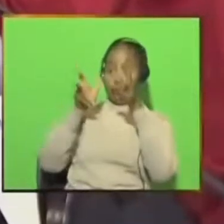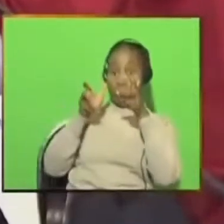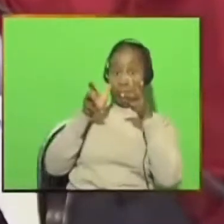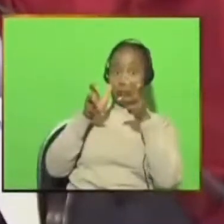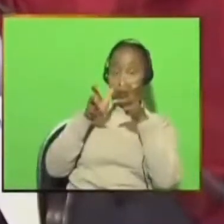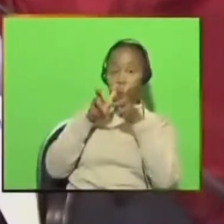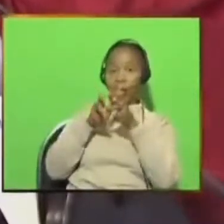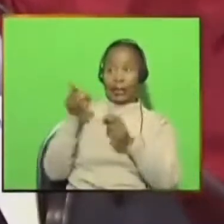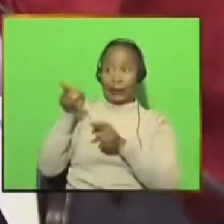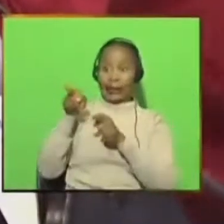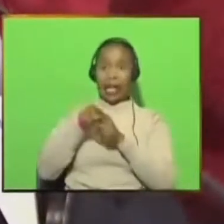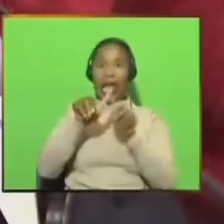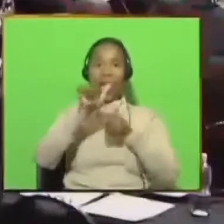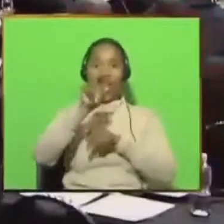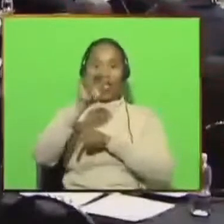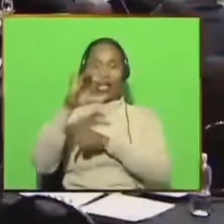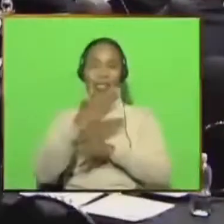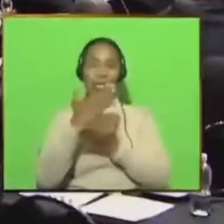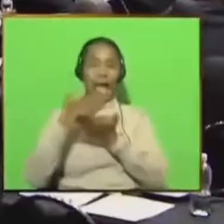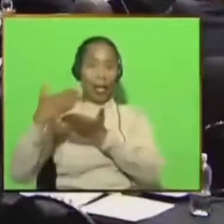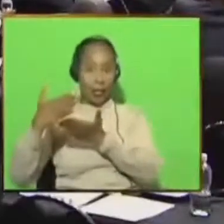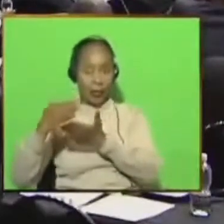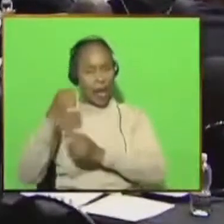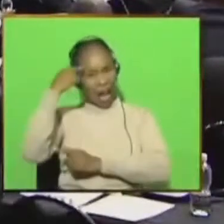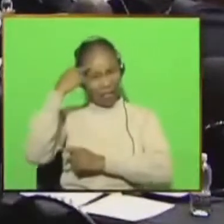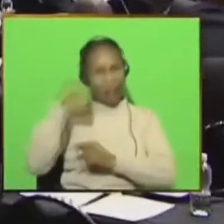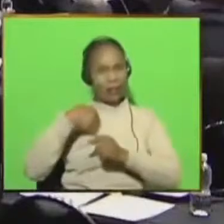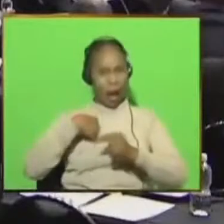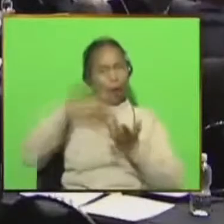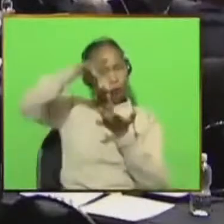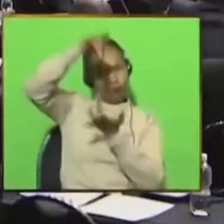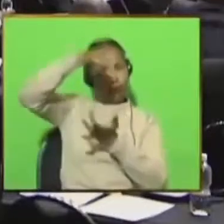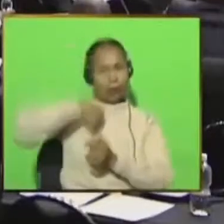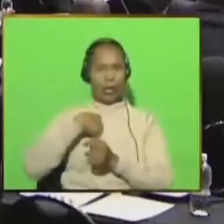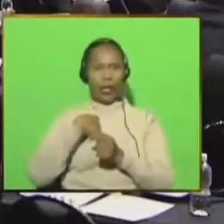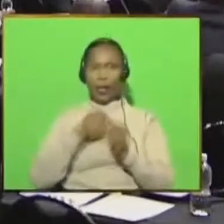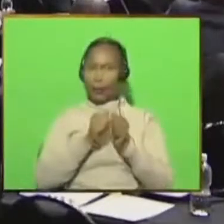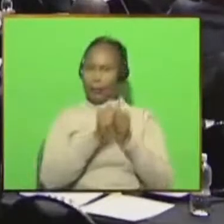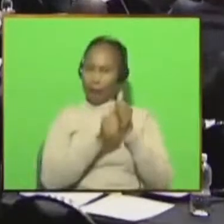ANC? Yes. I think he's recognizing me, Brabuti.